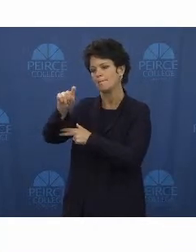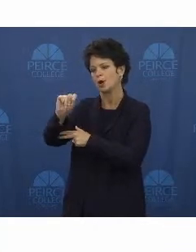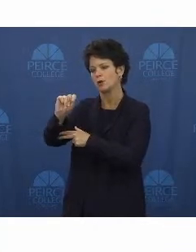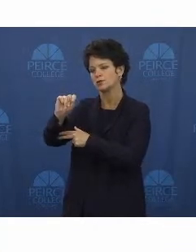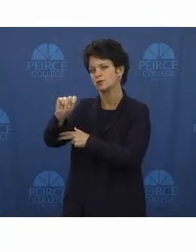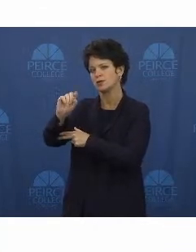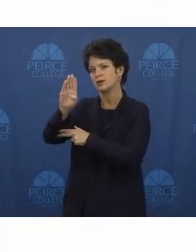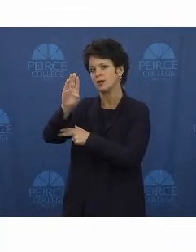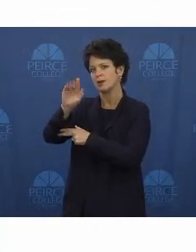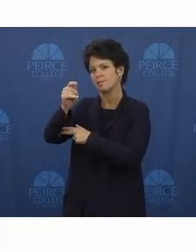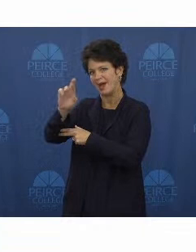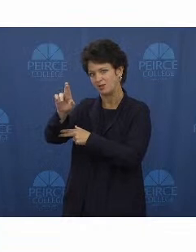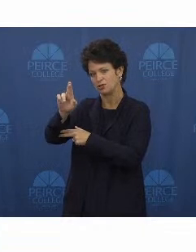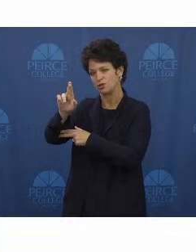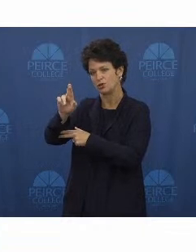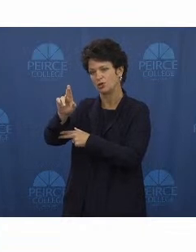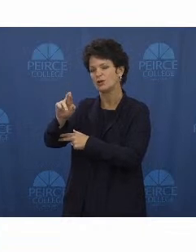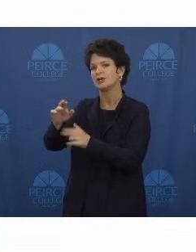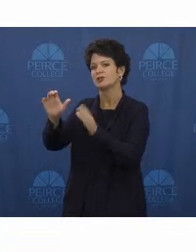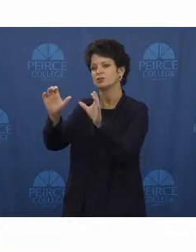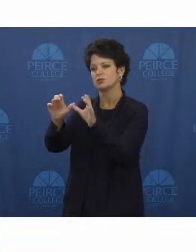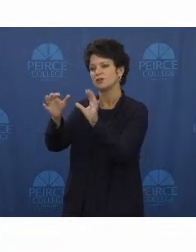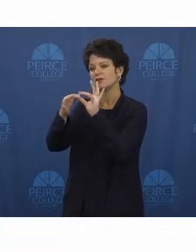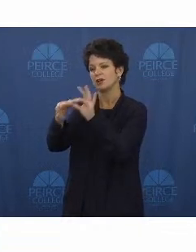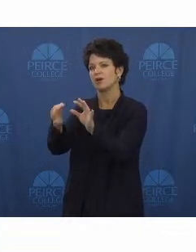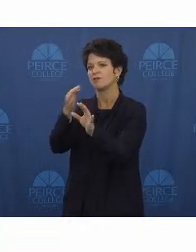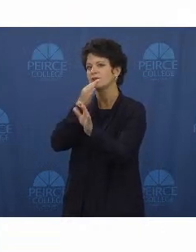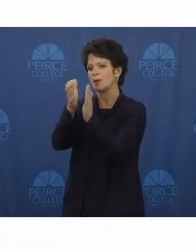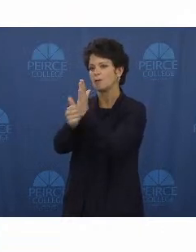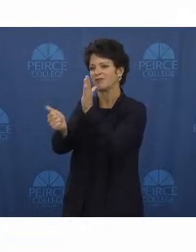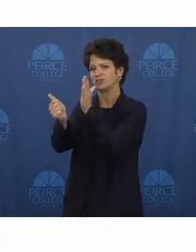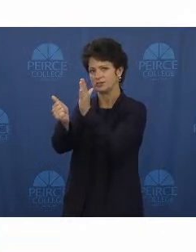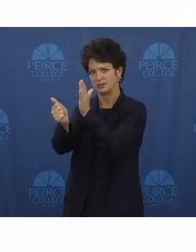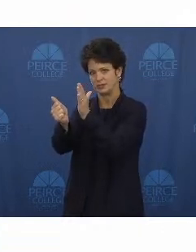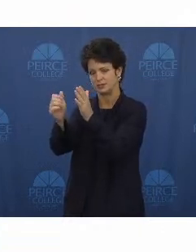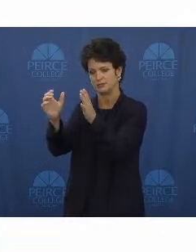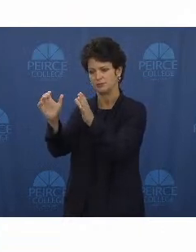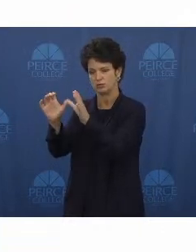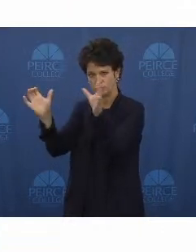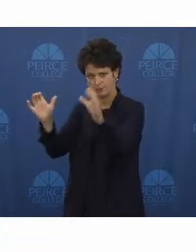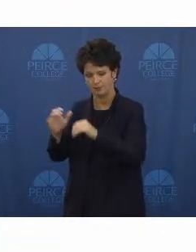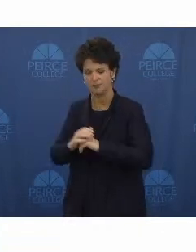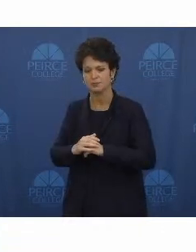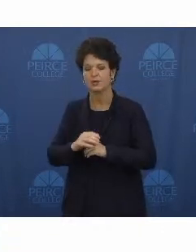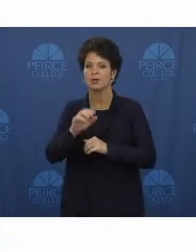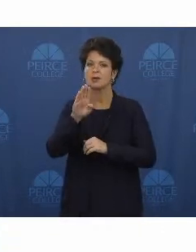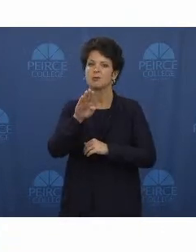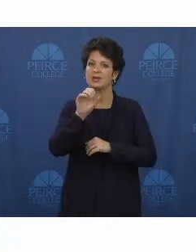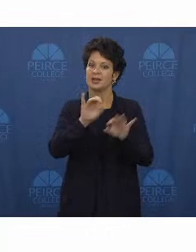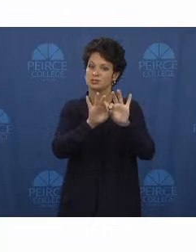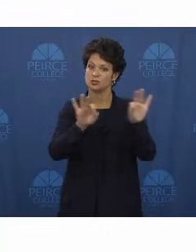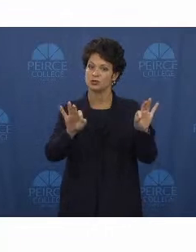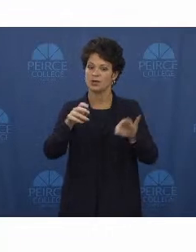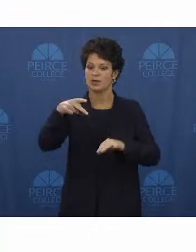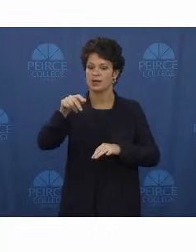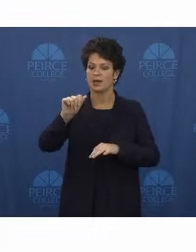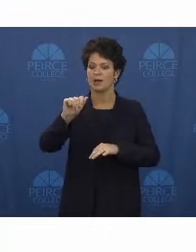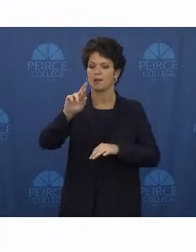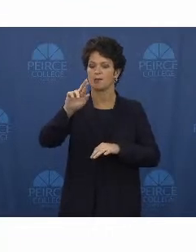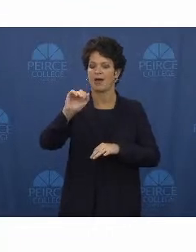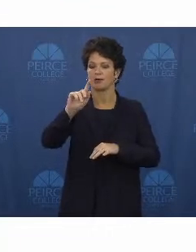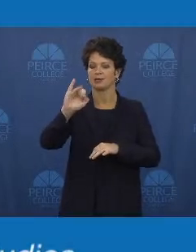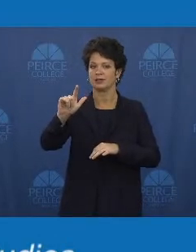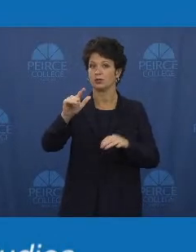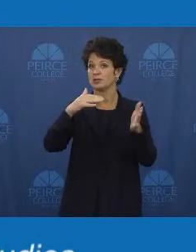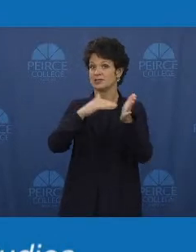Post-Bachelor Certificate of Proficiency. The Bachelor of Science candidates for paralegal studies